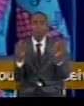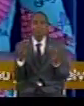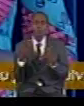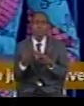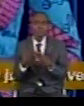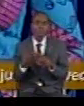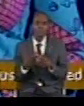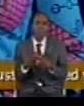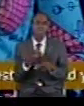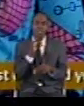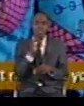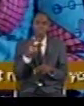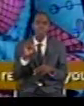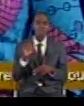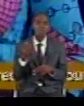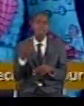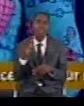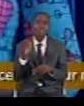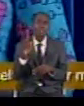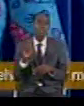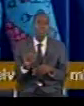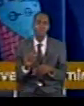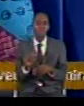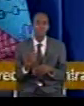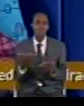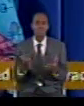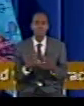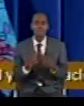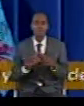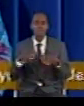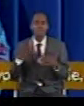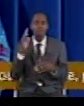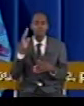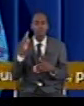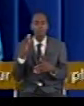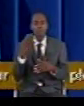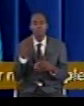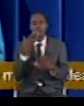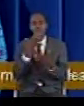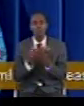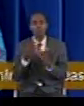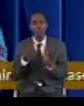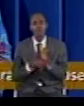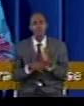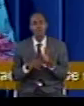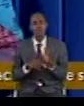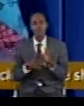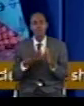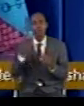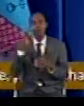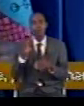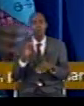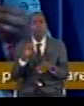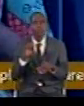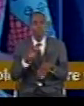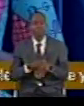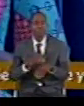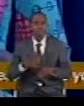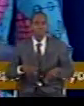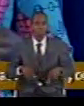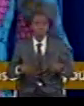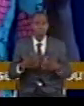Margaret from Zin region. I'm here to testify the goodness of God upon my brother. He is born, he's not a